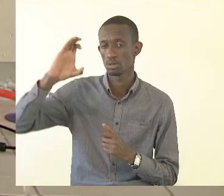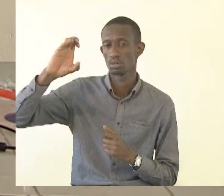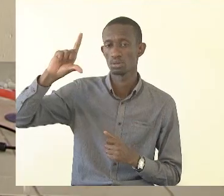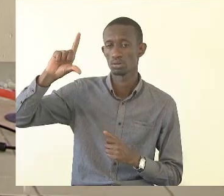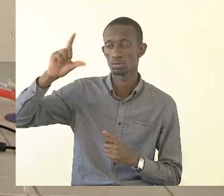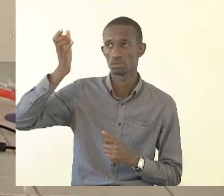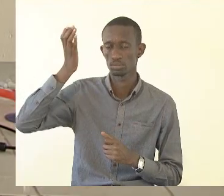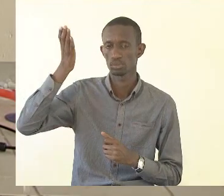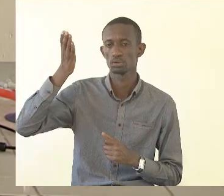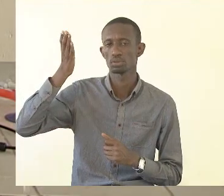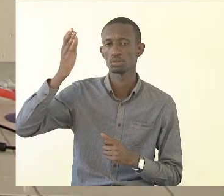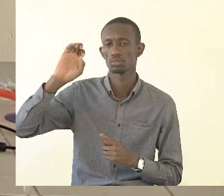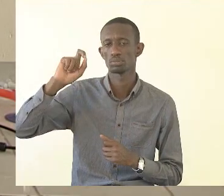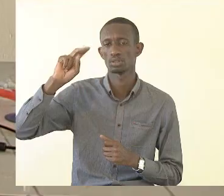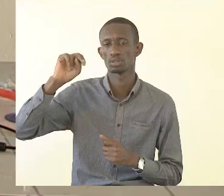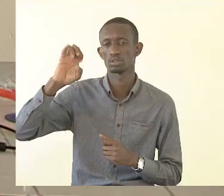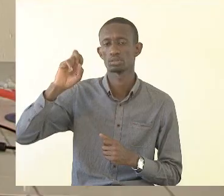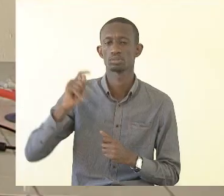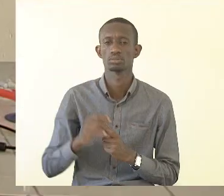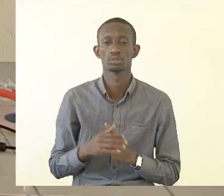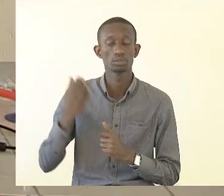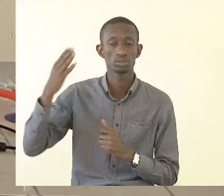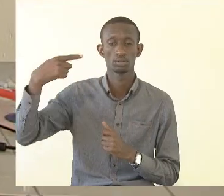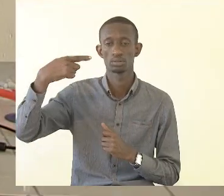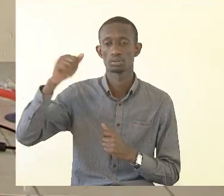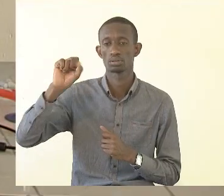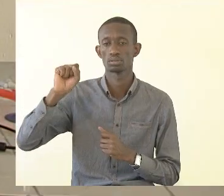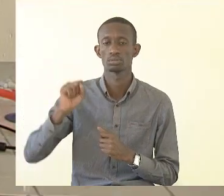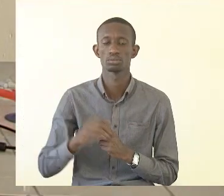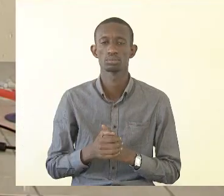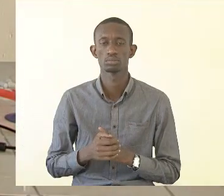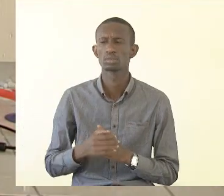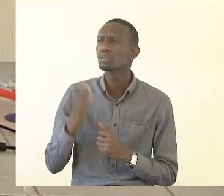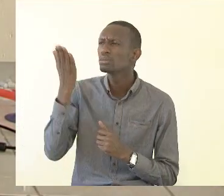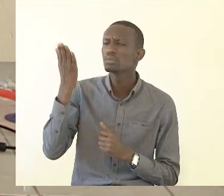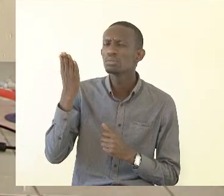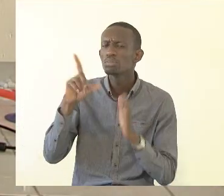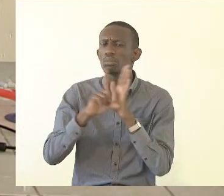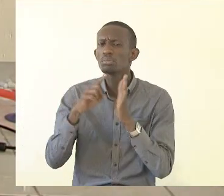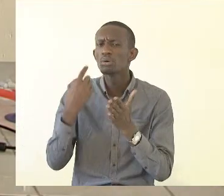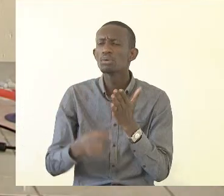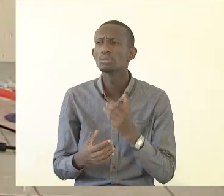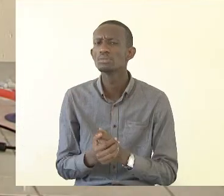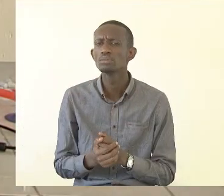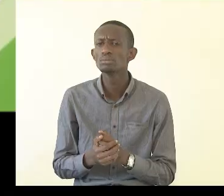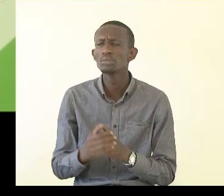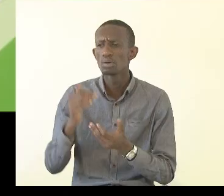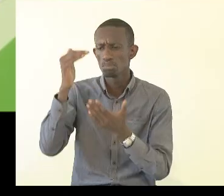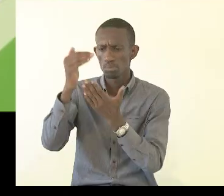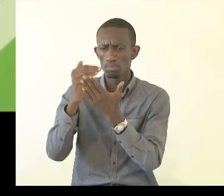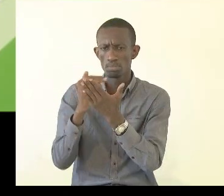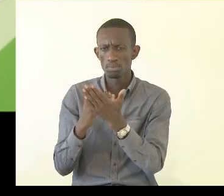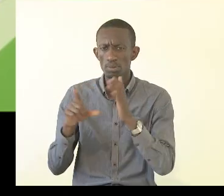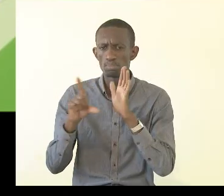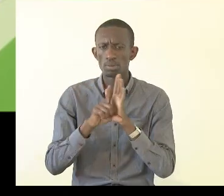So yes, this is chlorine gas. And what are the conditions? So we see the substitution there.